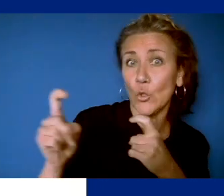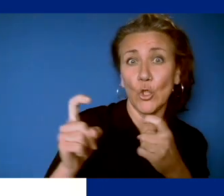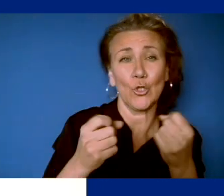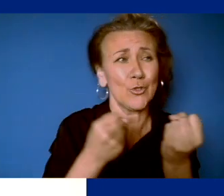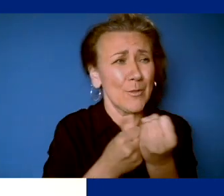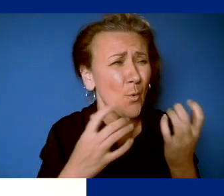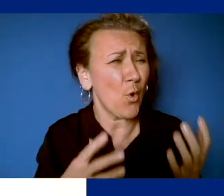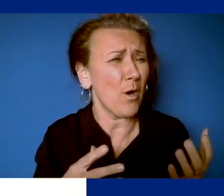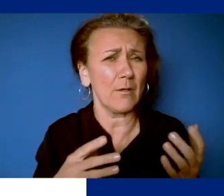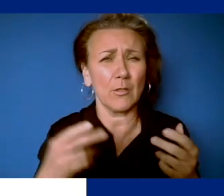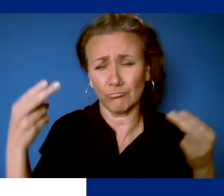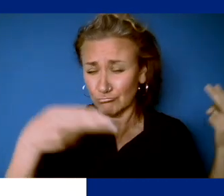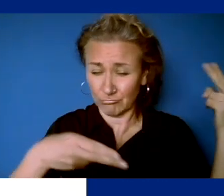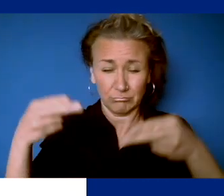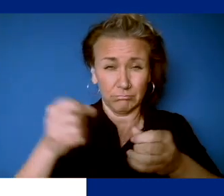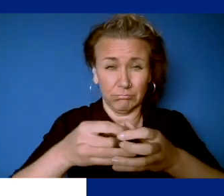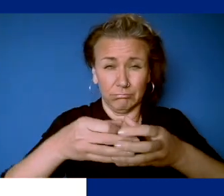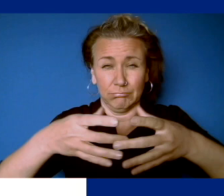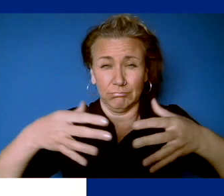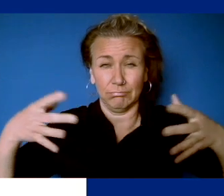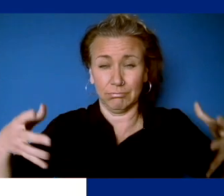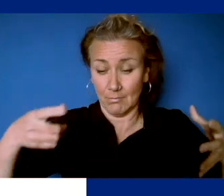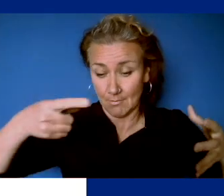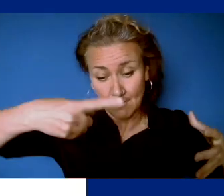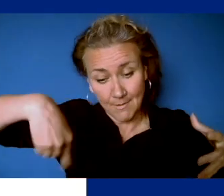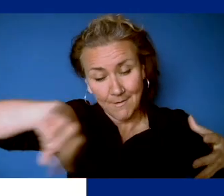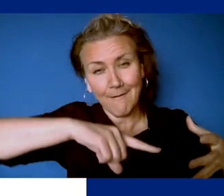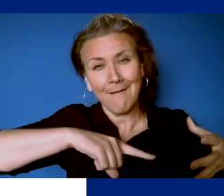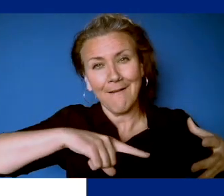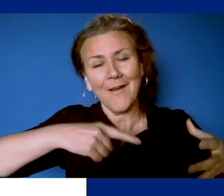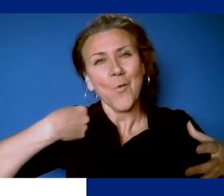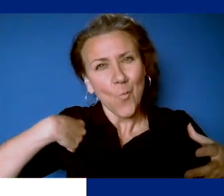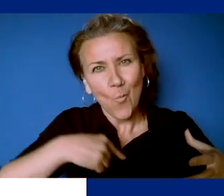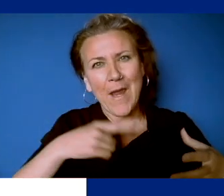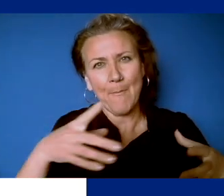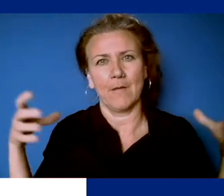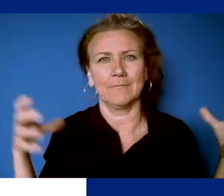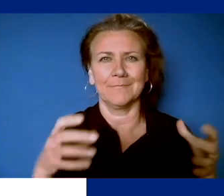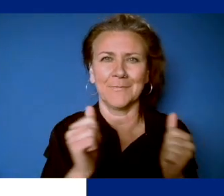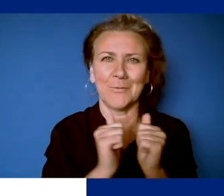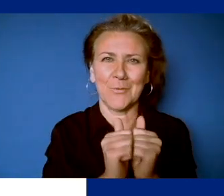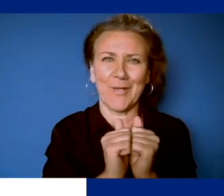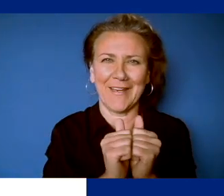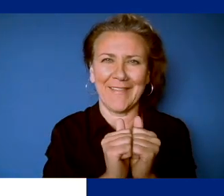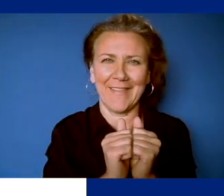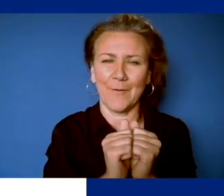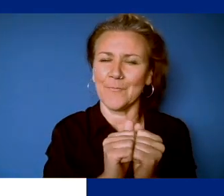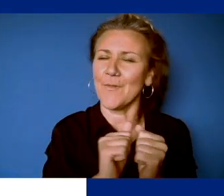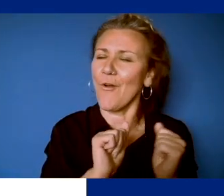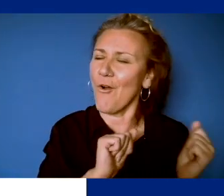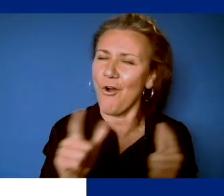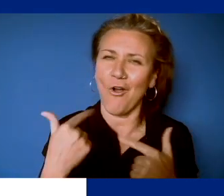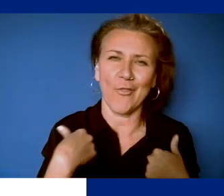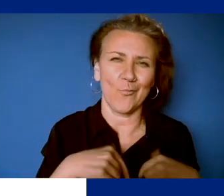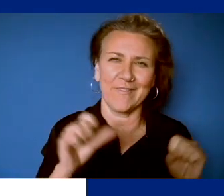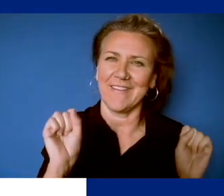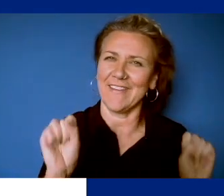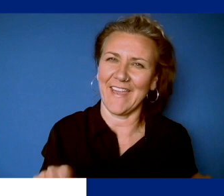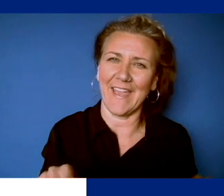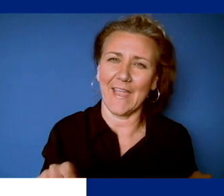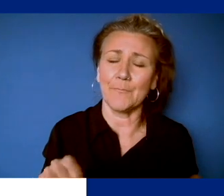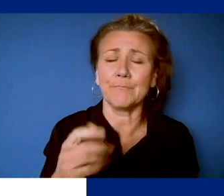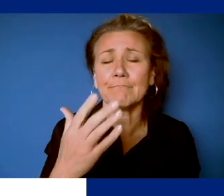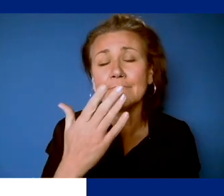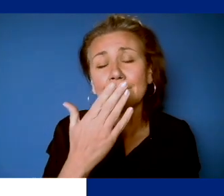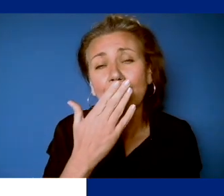partners, it takes supporters, it takes all of us coming as who we are, but doing all that